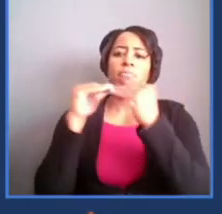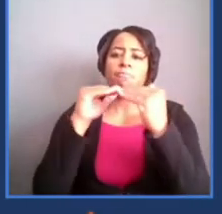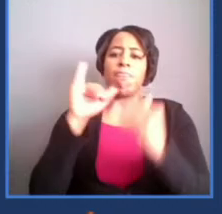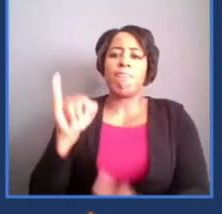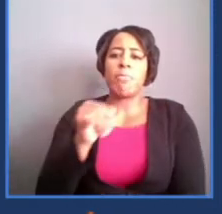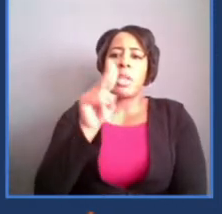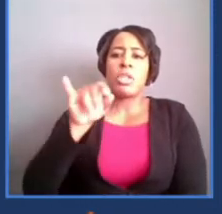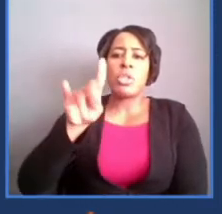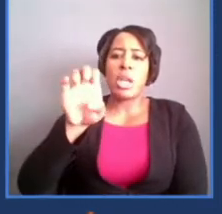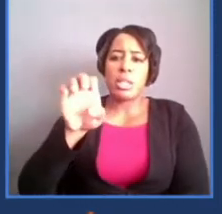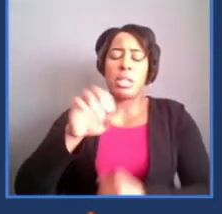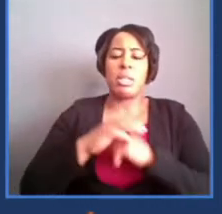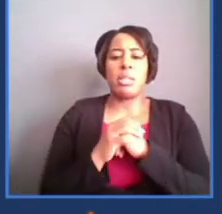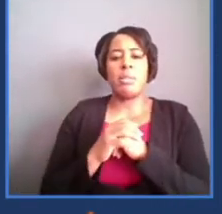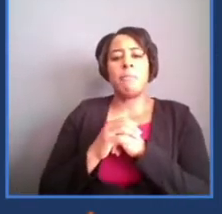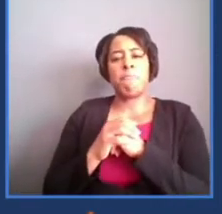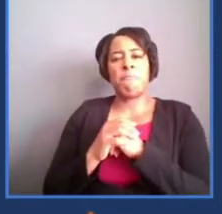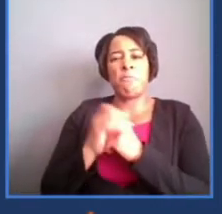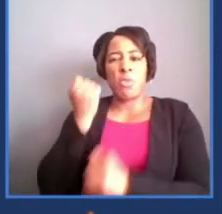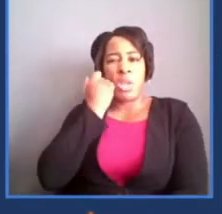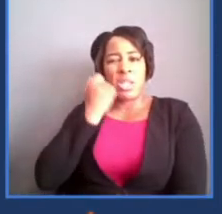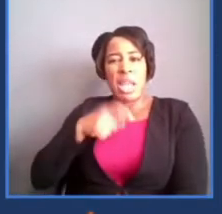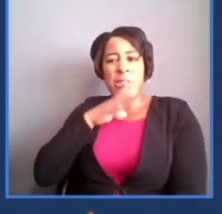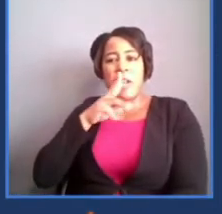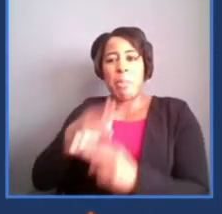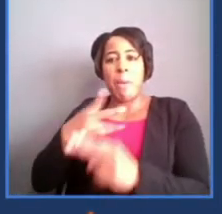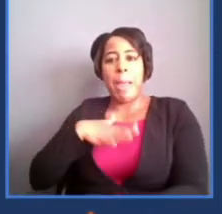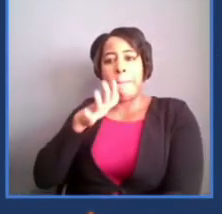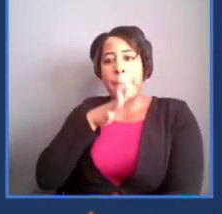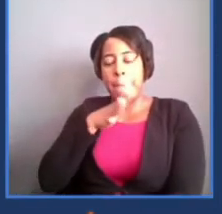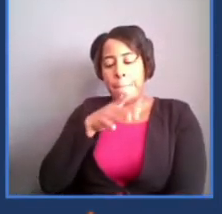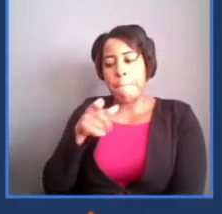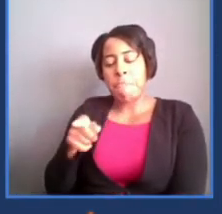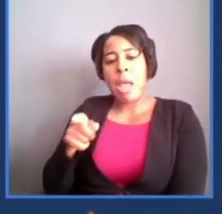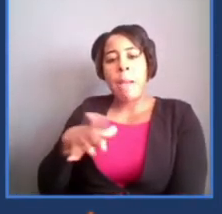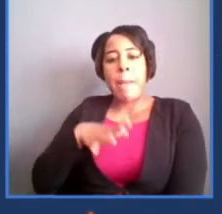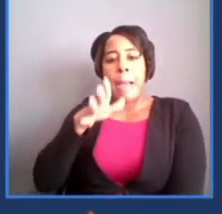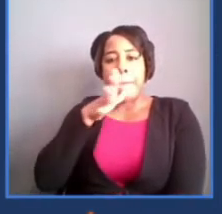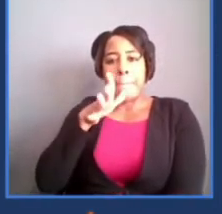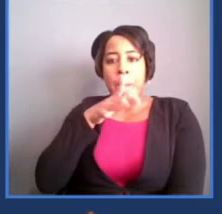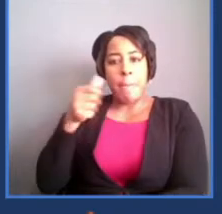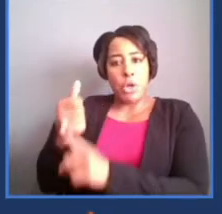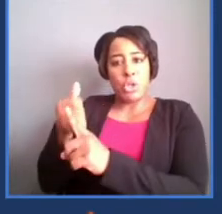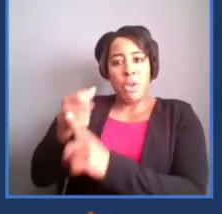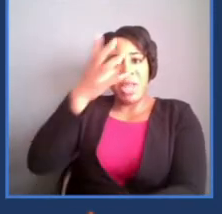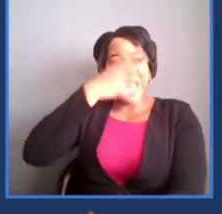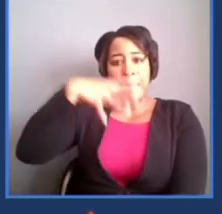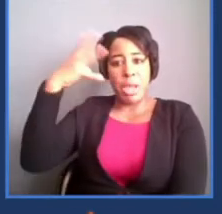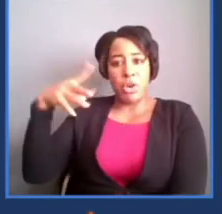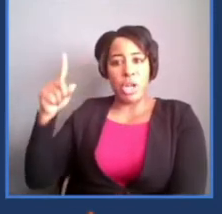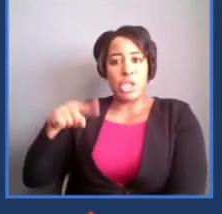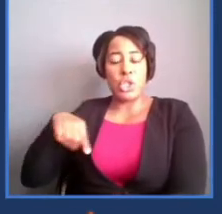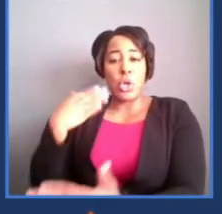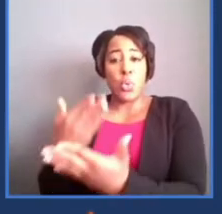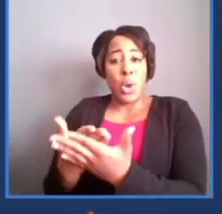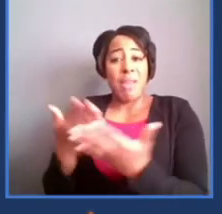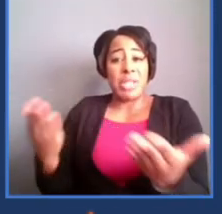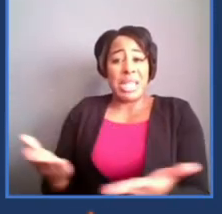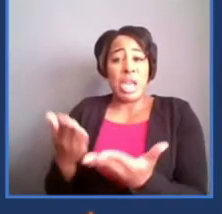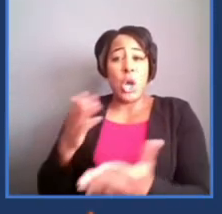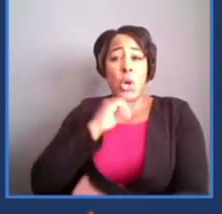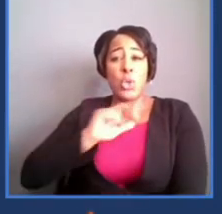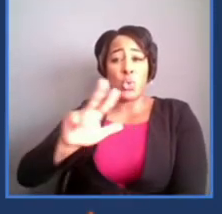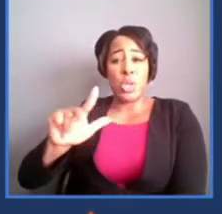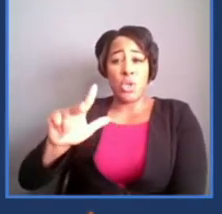I mentioned my mother a few minutes ago. Y'all may not know this. My mother came to this country as an immigrant when she was 23 years old, alone as a young